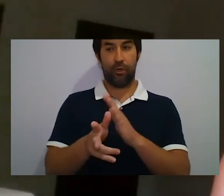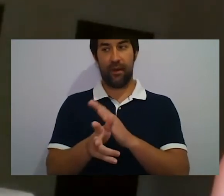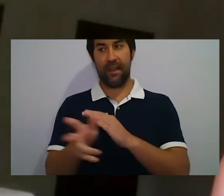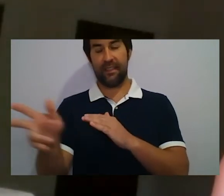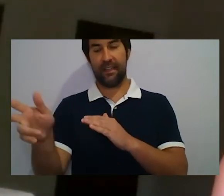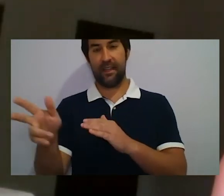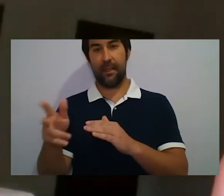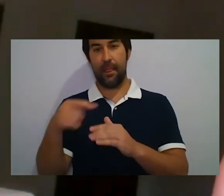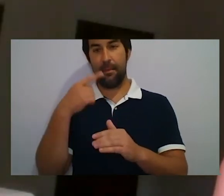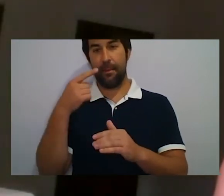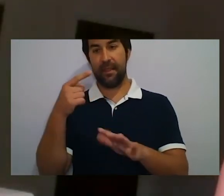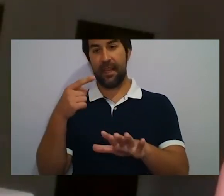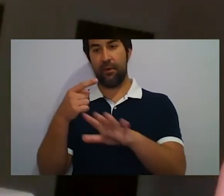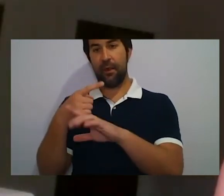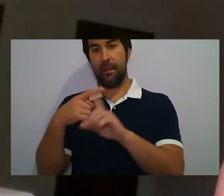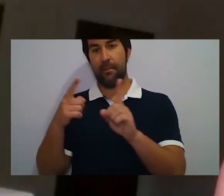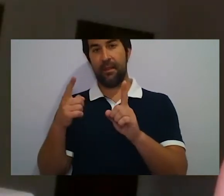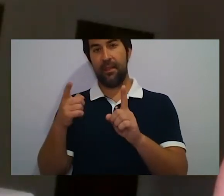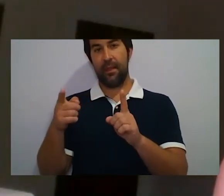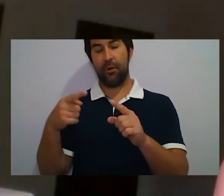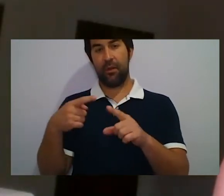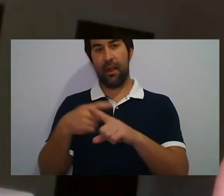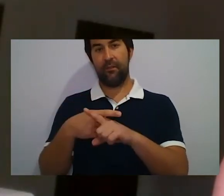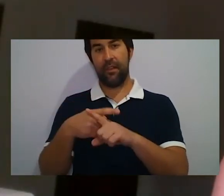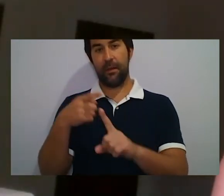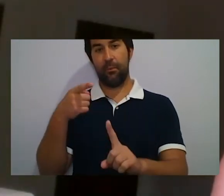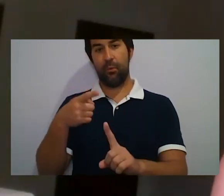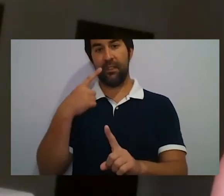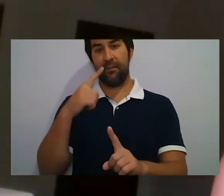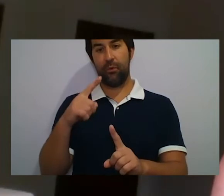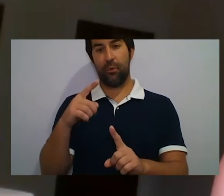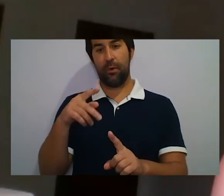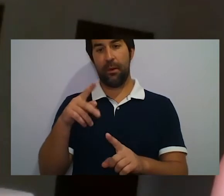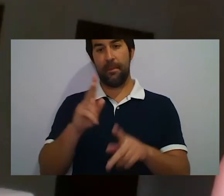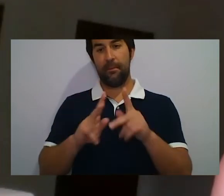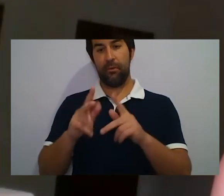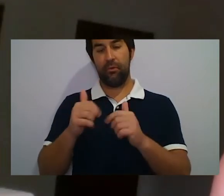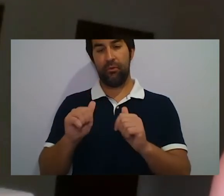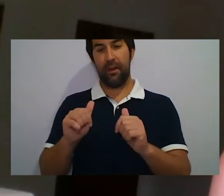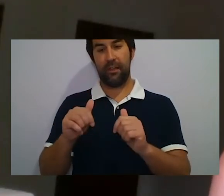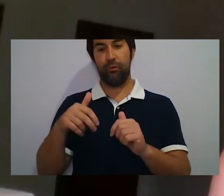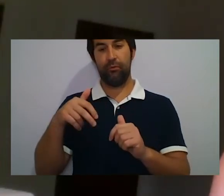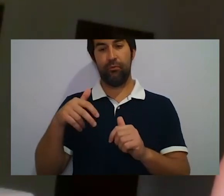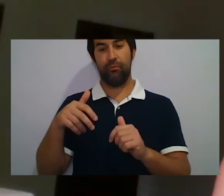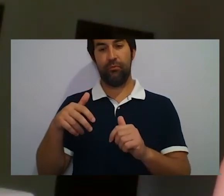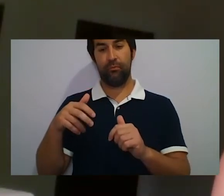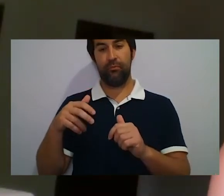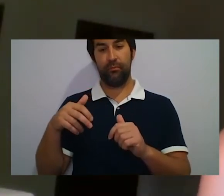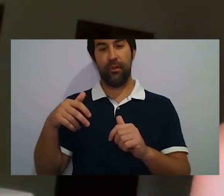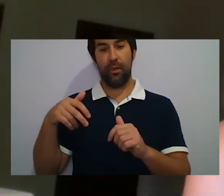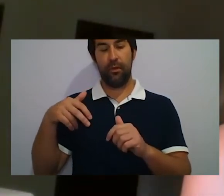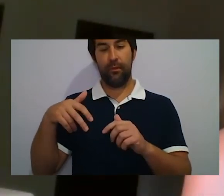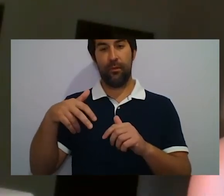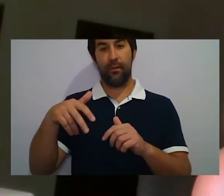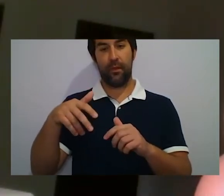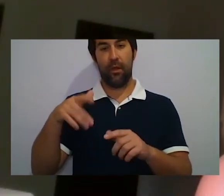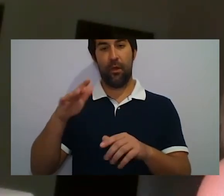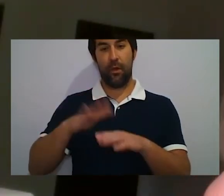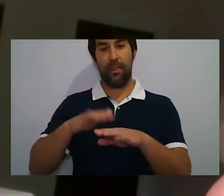us? Are the interventions cost effective that would be open to us? And are there cost sharing opportunities, which in a project like this is